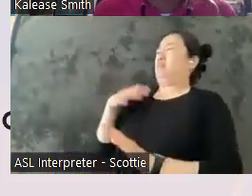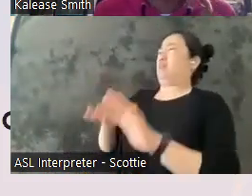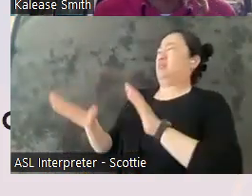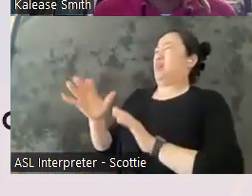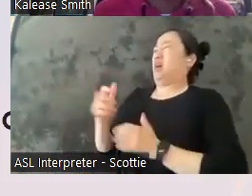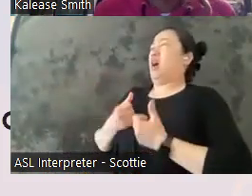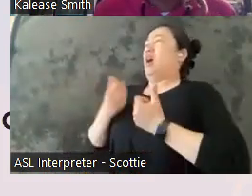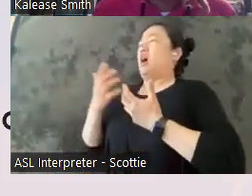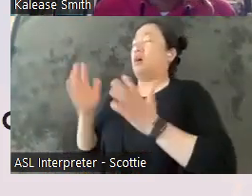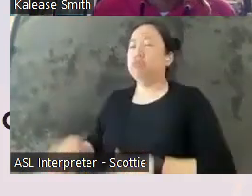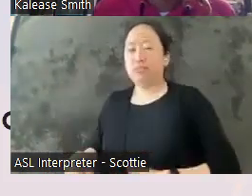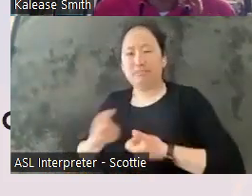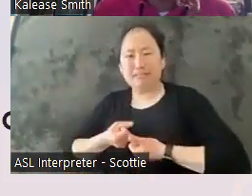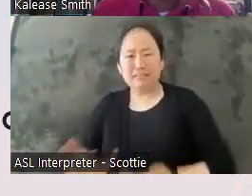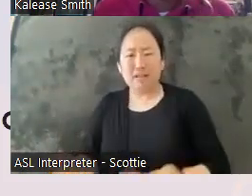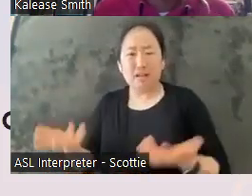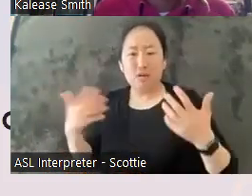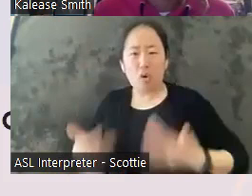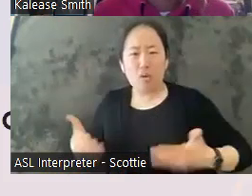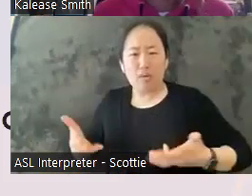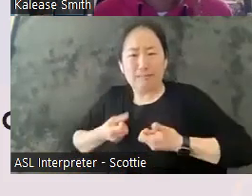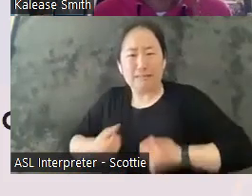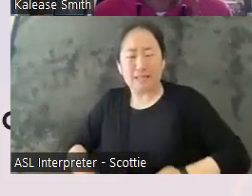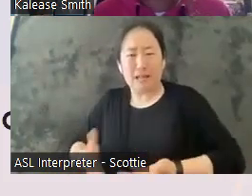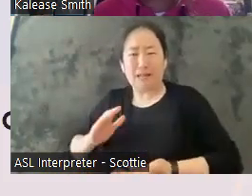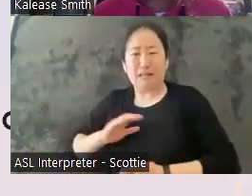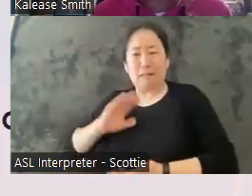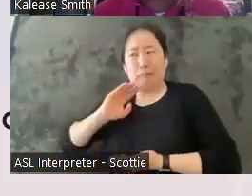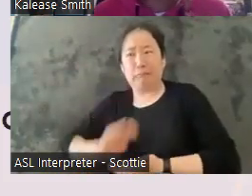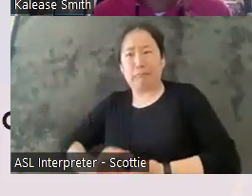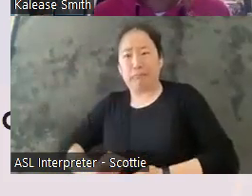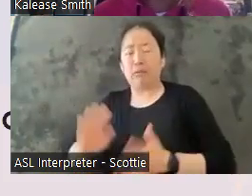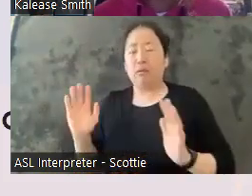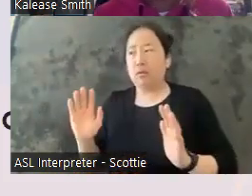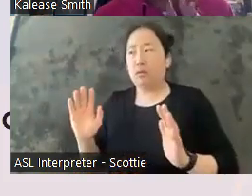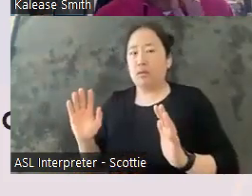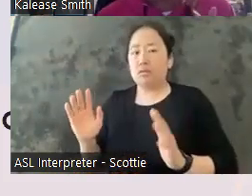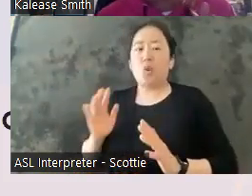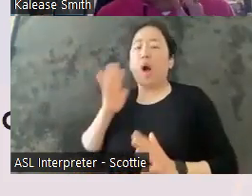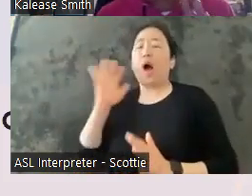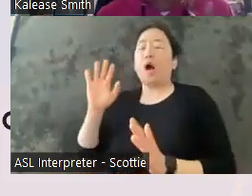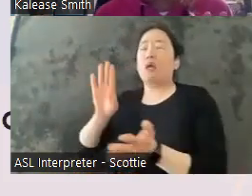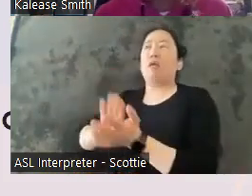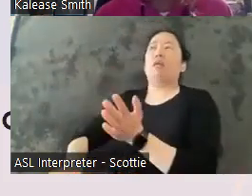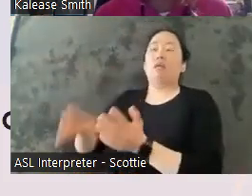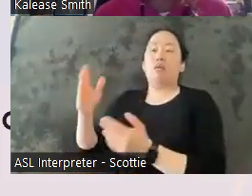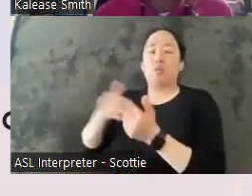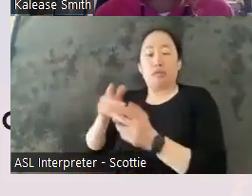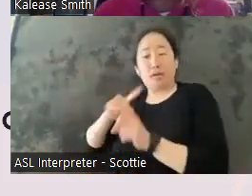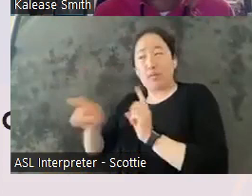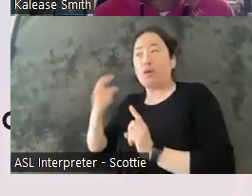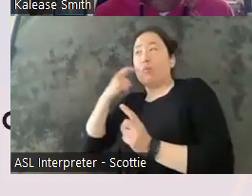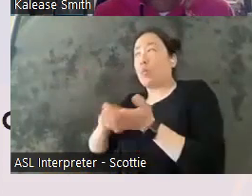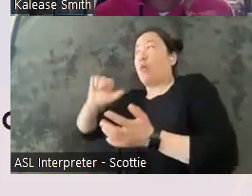totally inappropriate, but it was picked up by other individuals. And so things are slowly